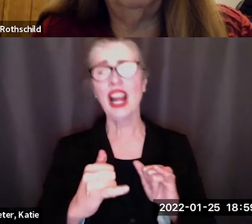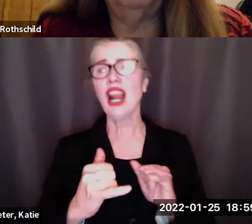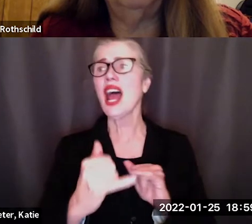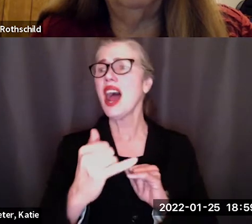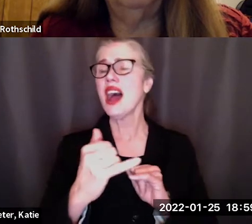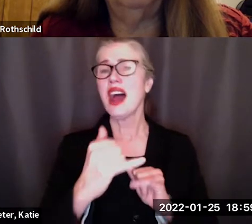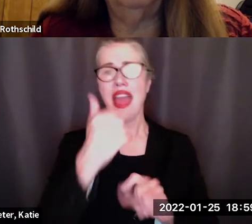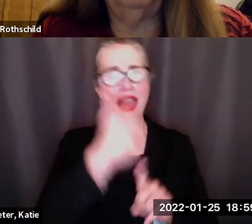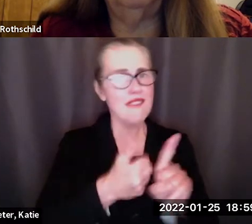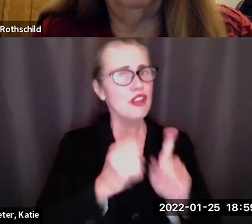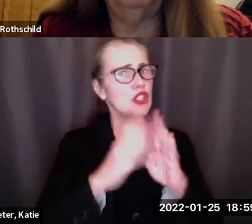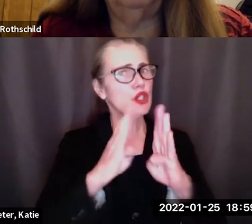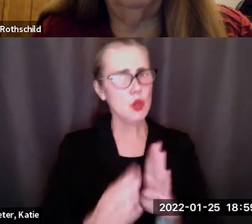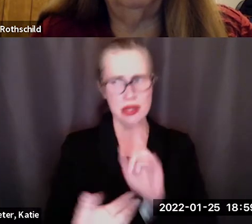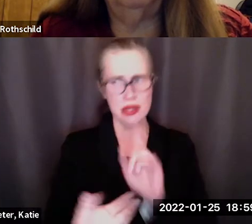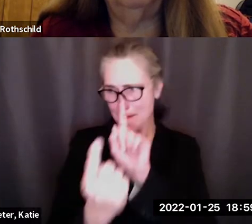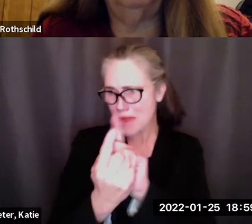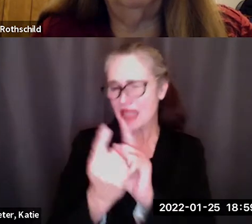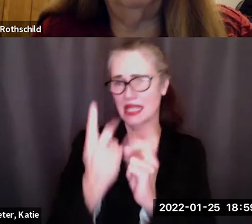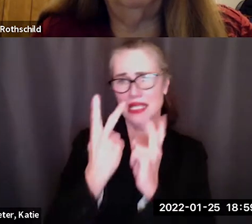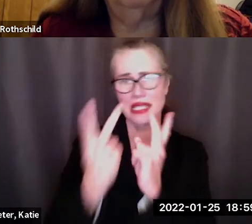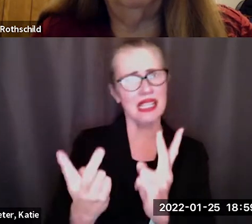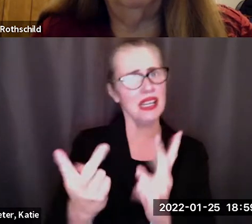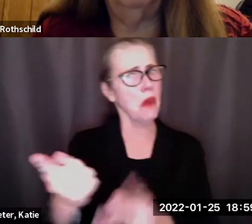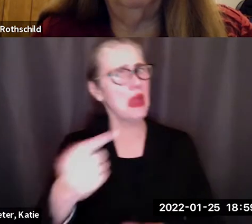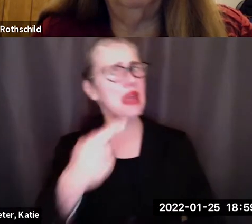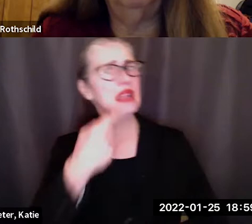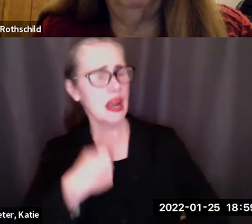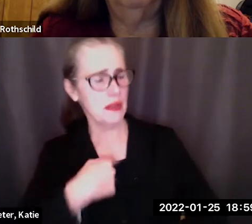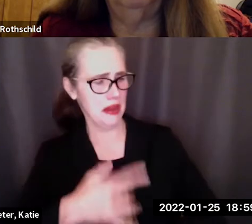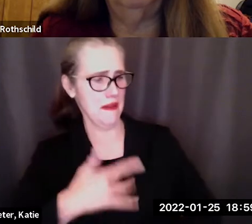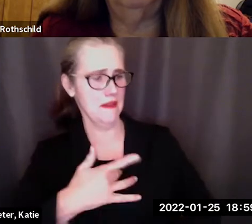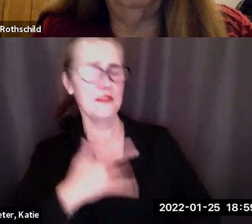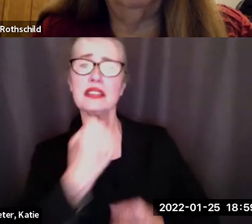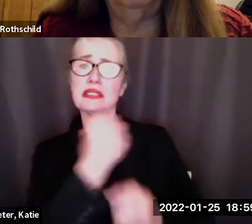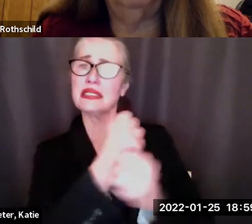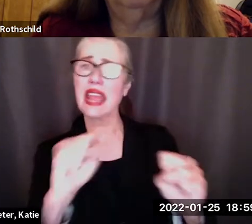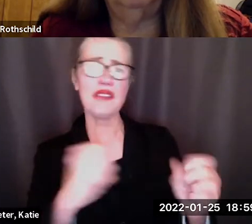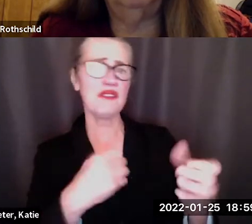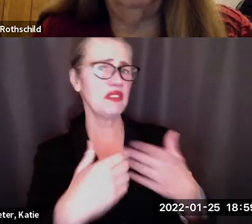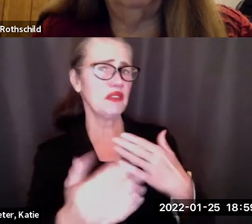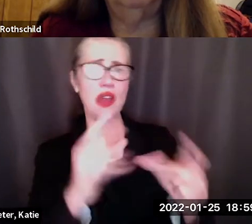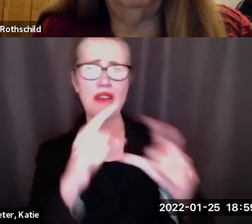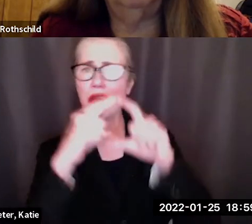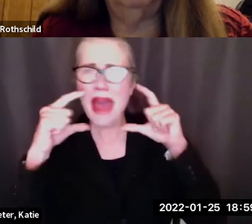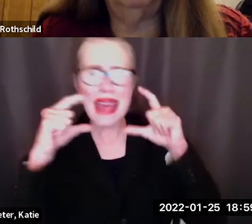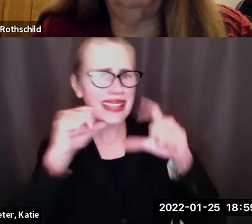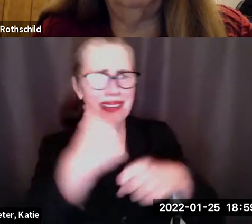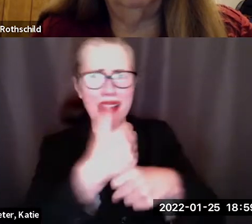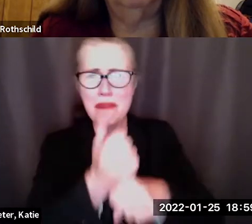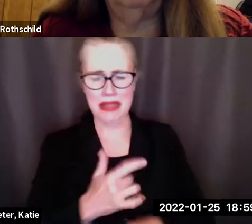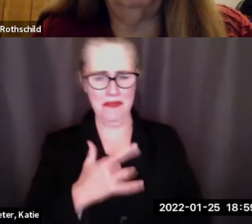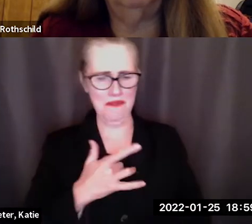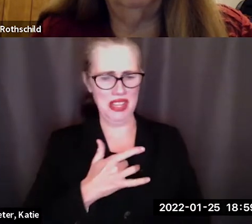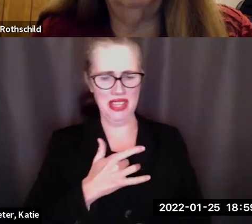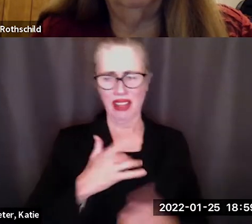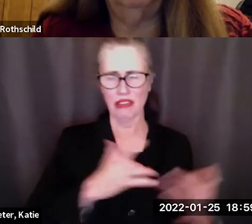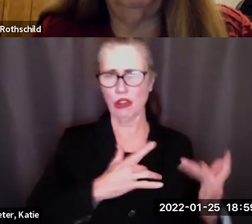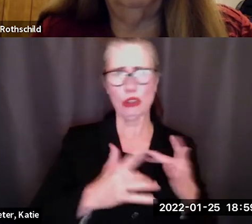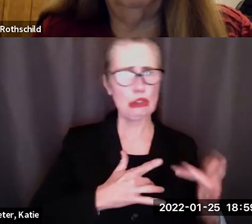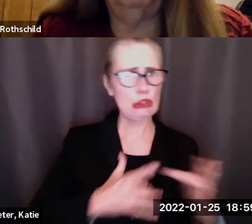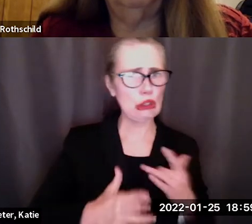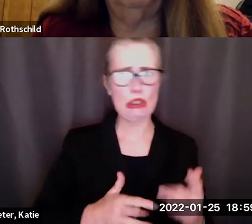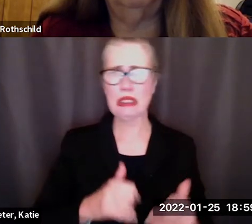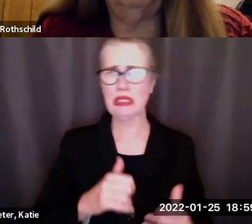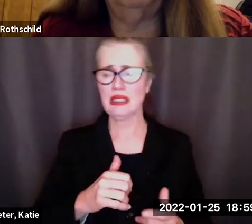student that feels unsafe because they're wearing a mask this is not a concern among